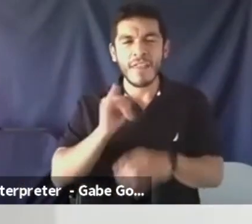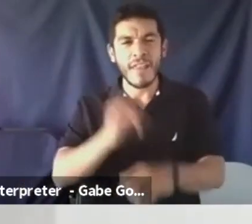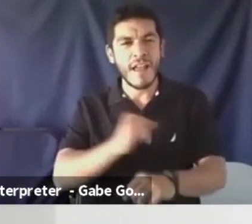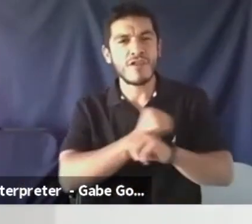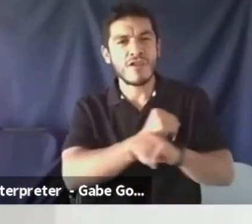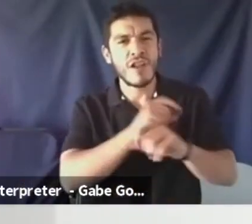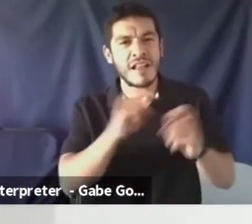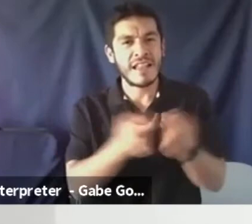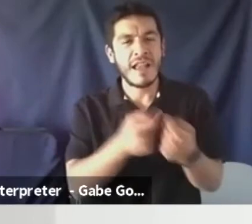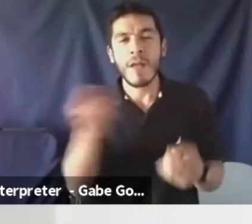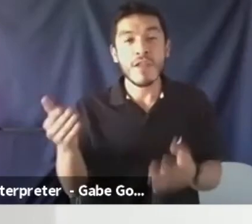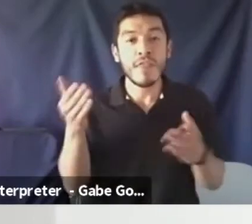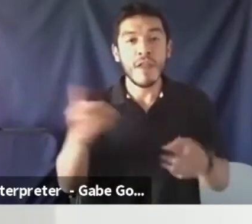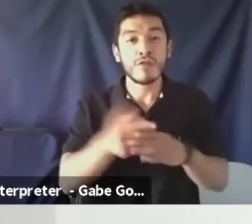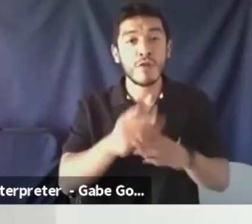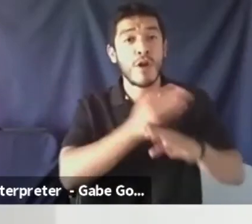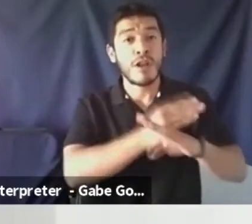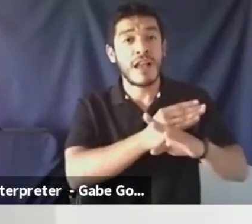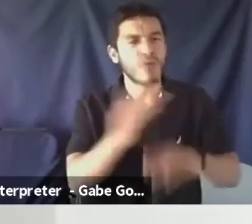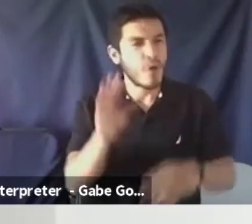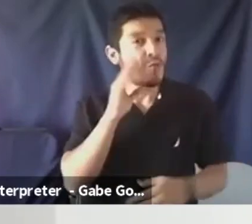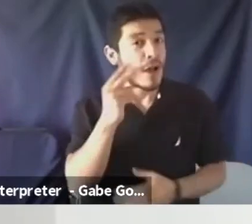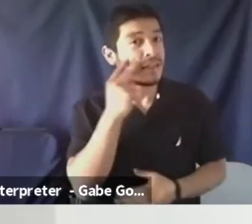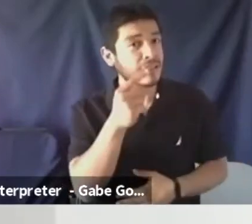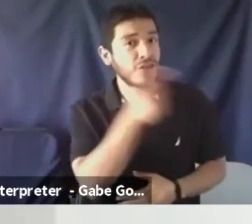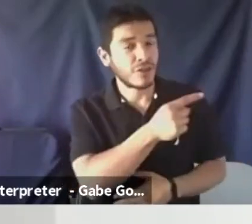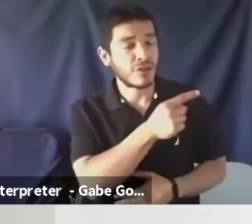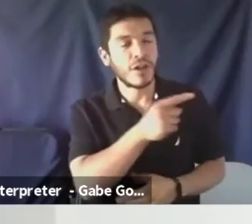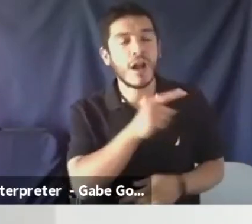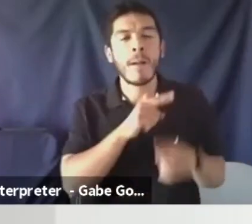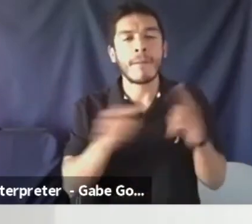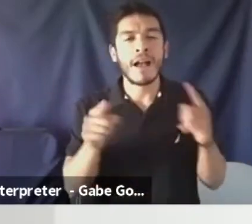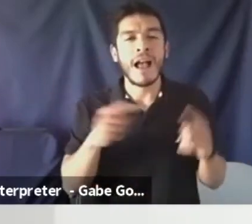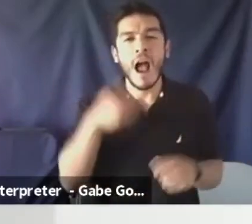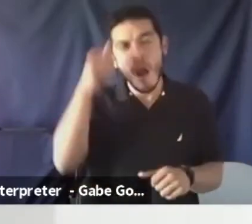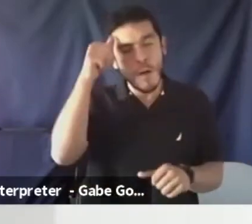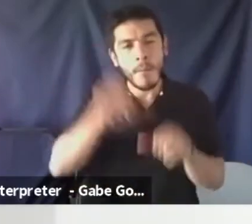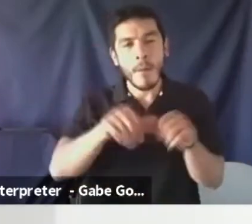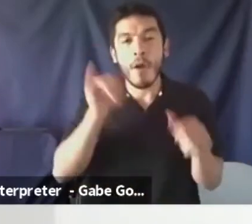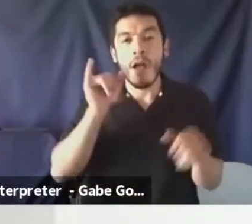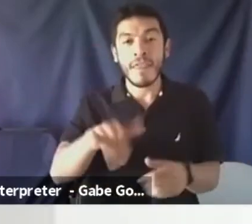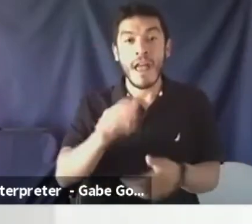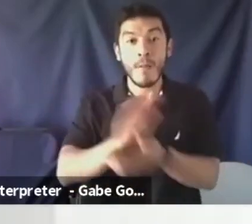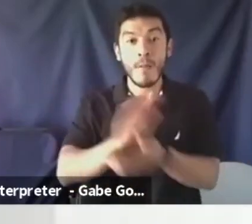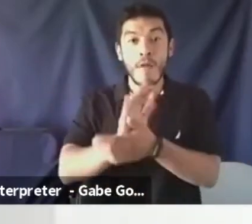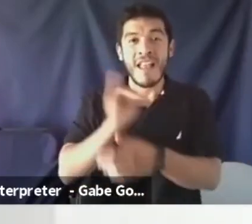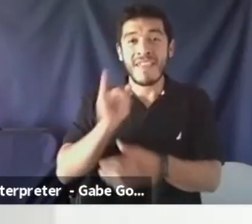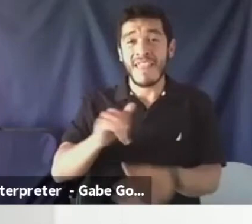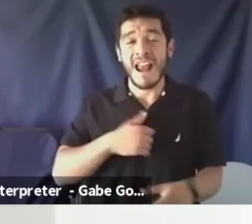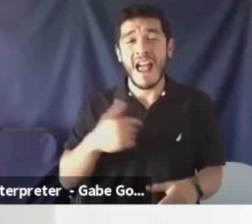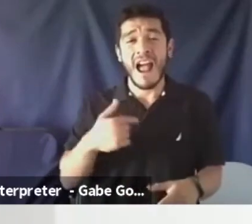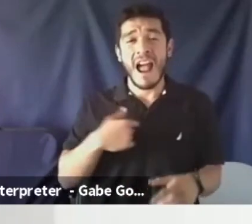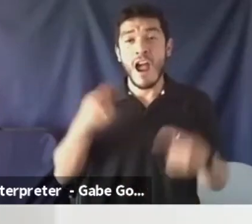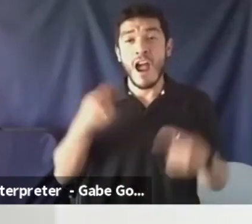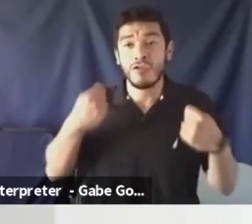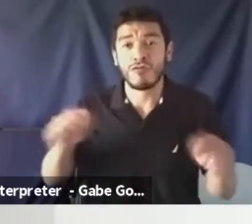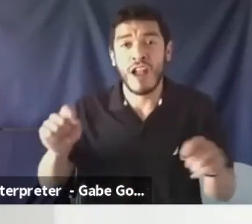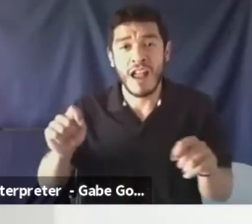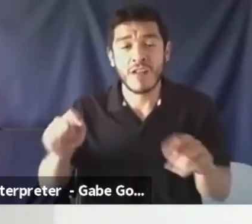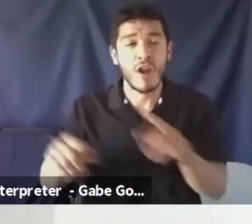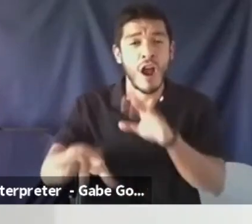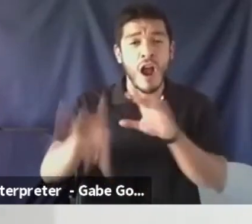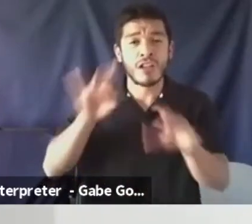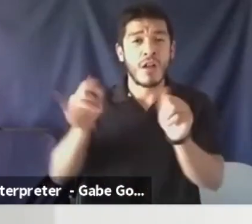there to protect, so you are going to see her. But I remember the scene that I auditioned with didn't even make it into like the